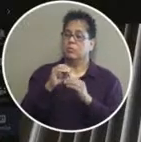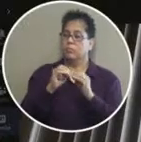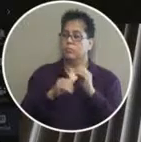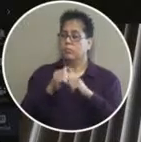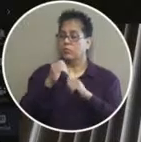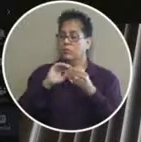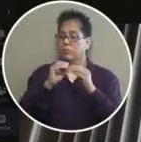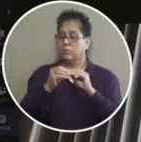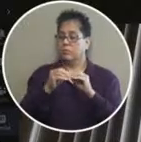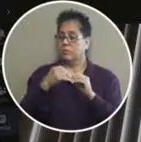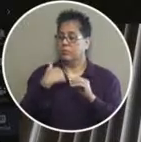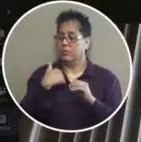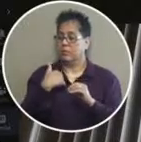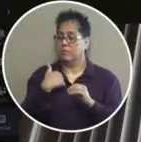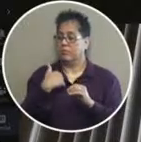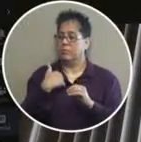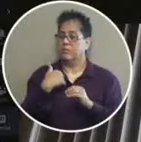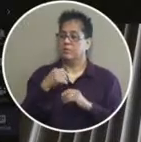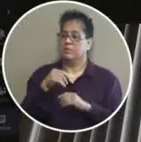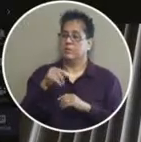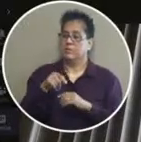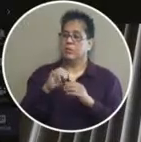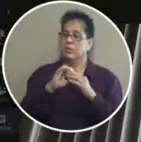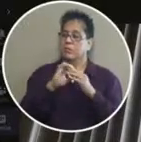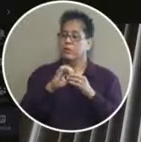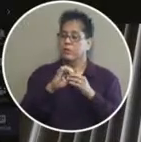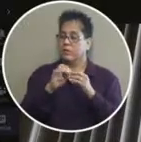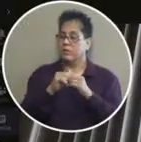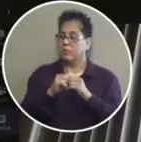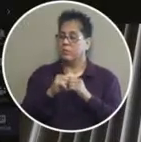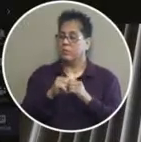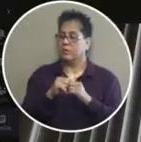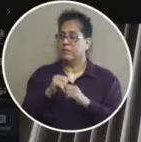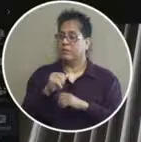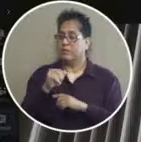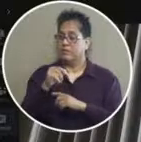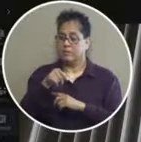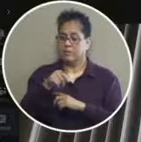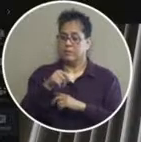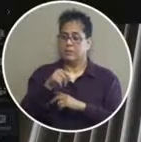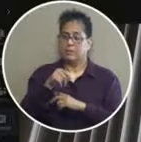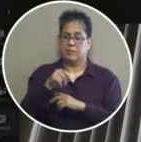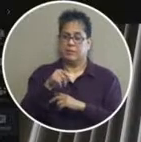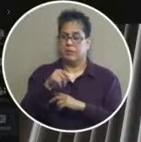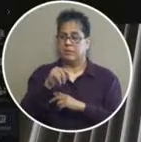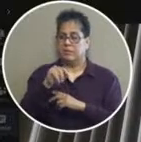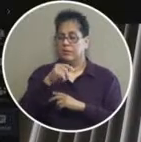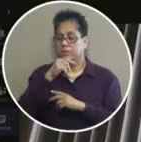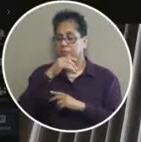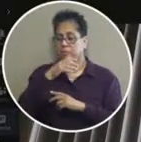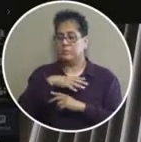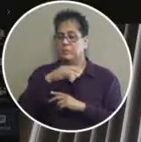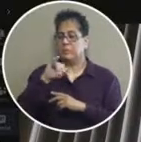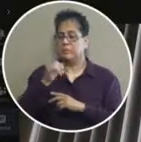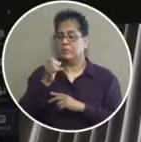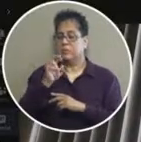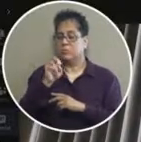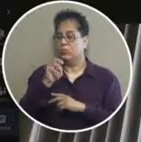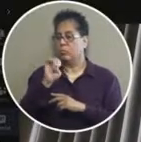we're reporting are related to PCR. And Ms. Jerome has a little more information on